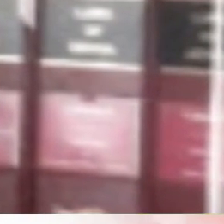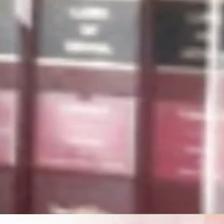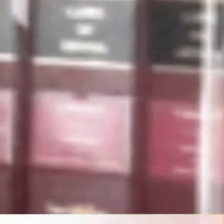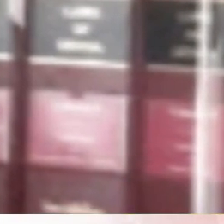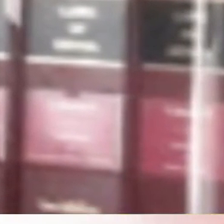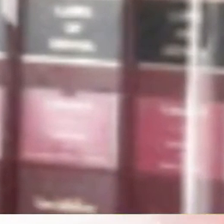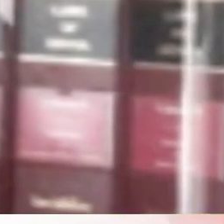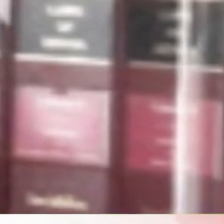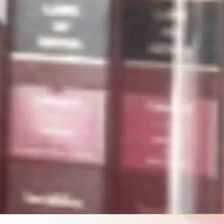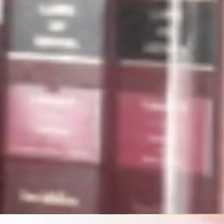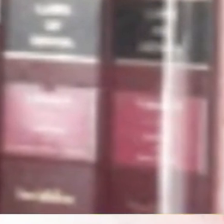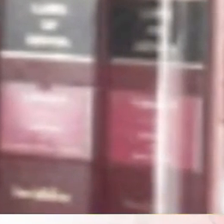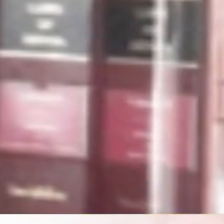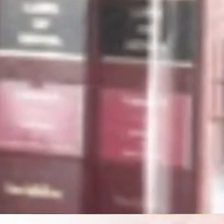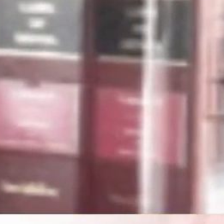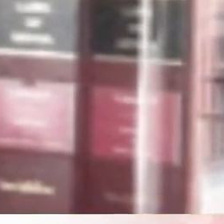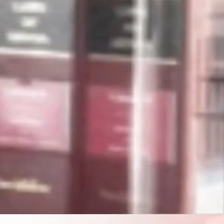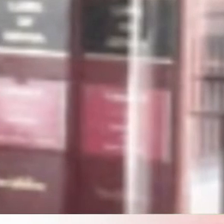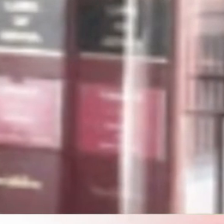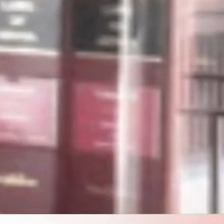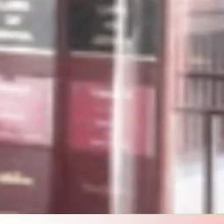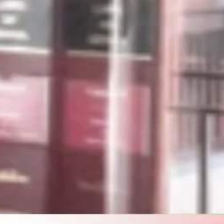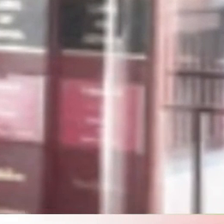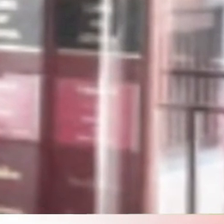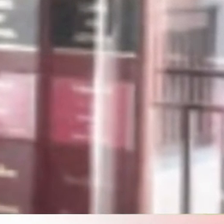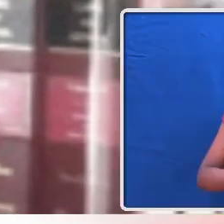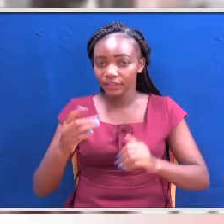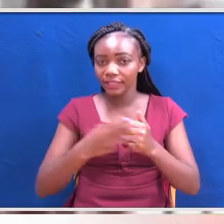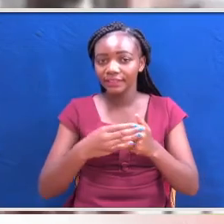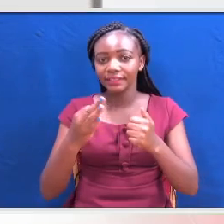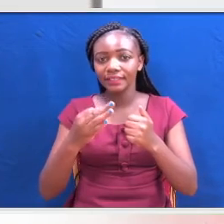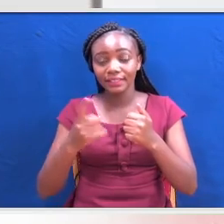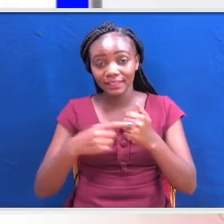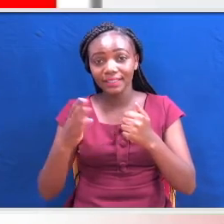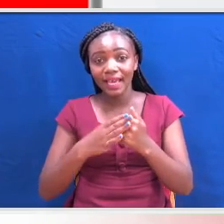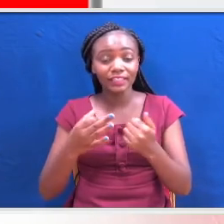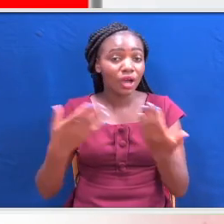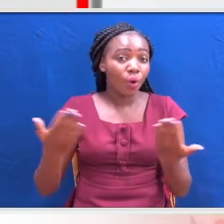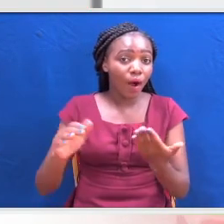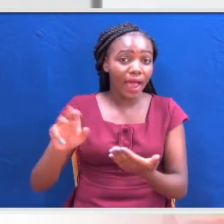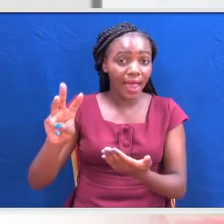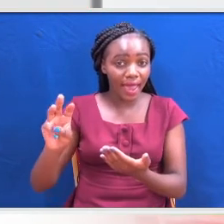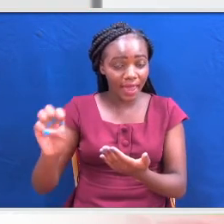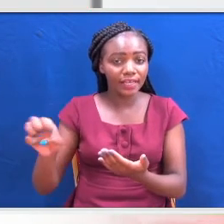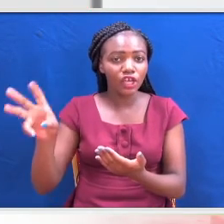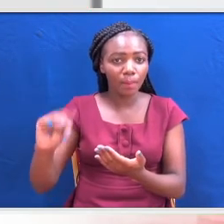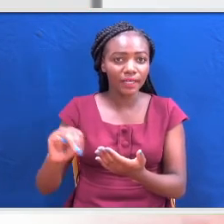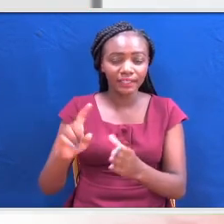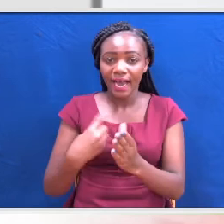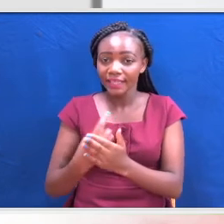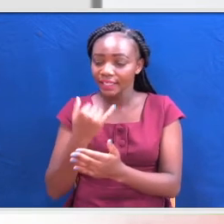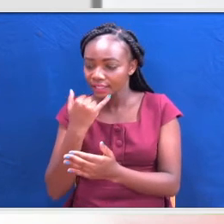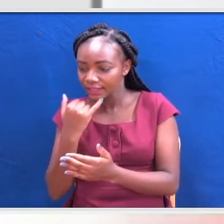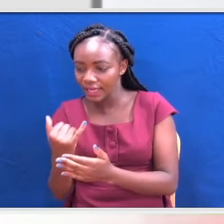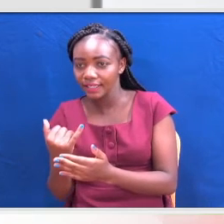appearing before the commission on Friday. Born in 1968 in Elgeyo Marakwet, Yano is the youngest of the applicants. She